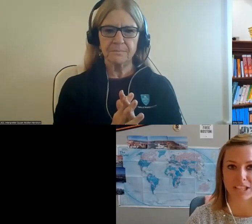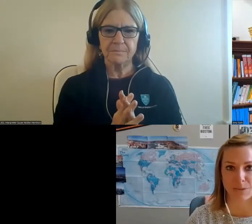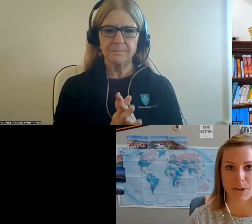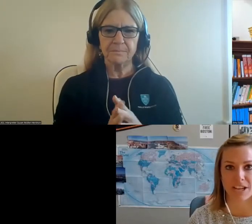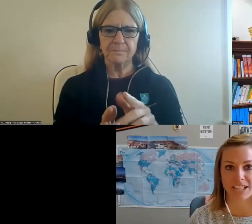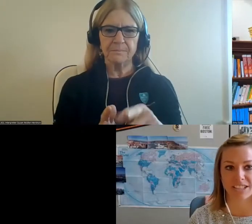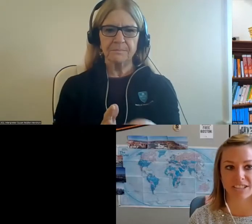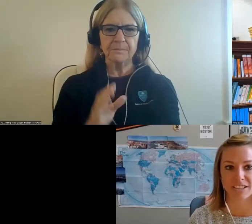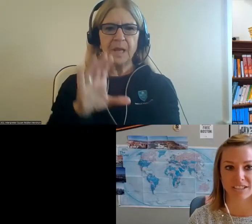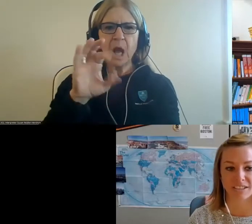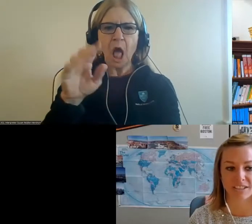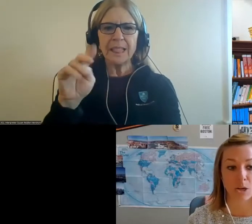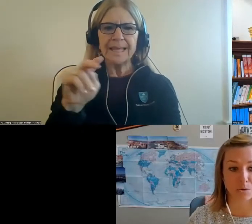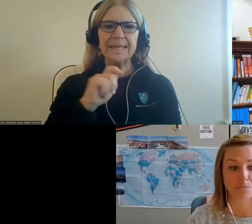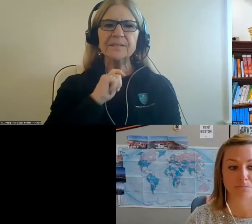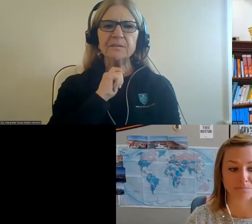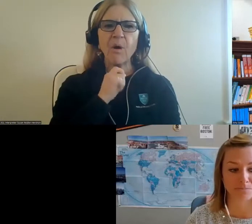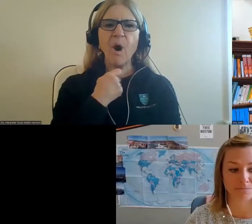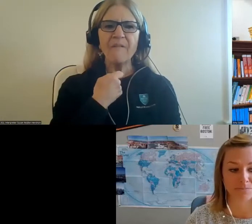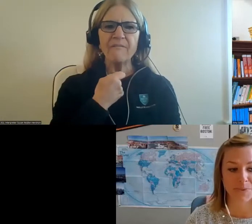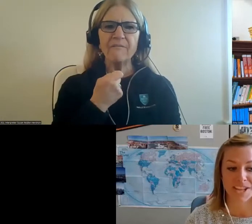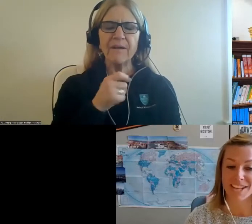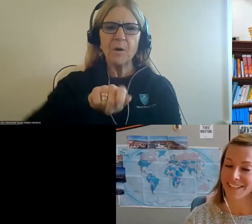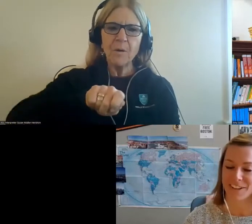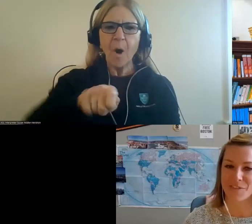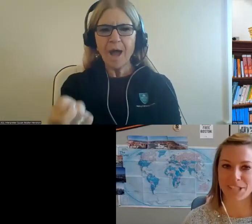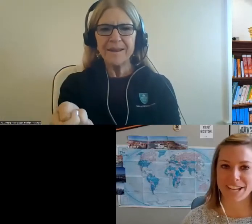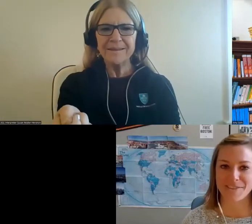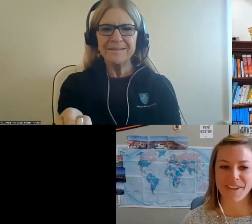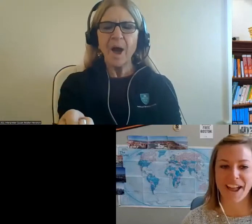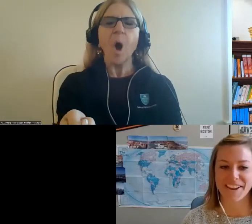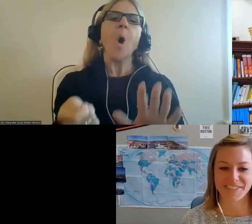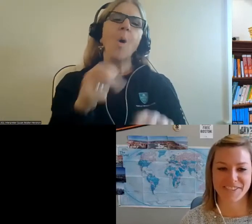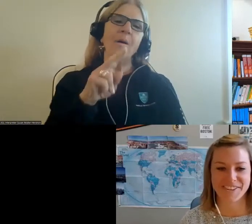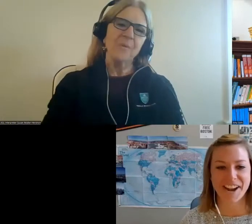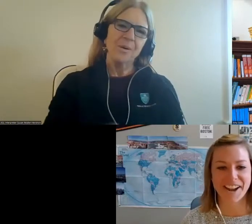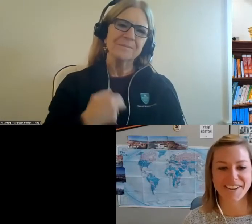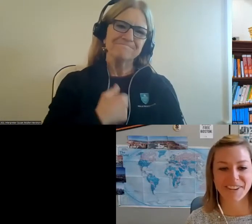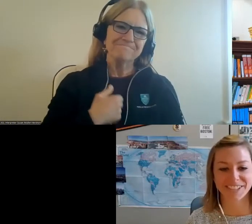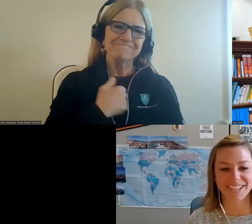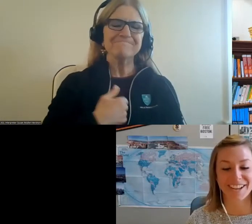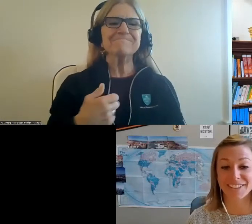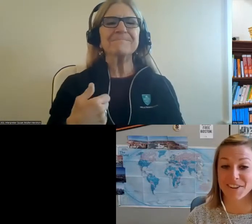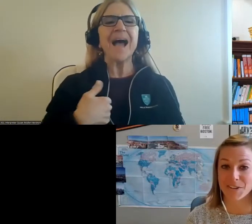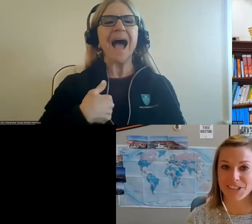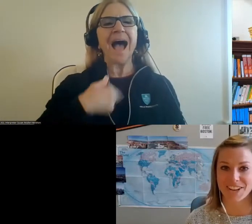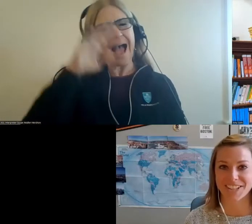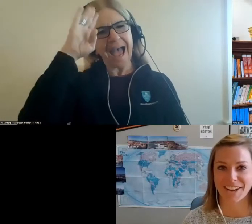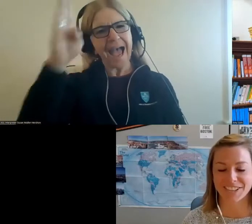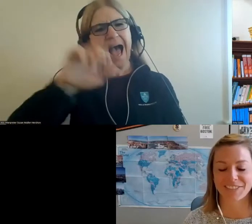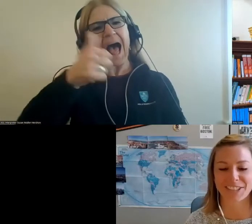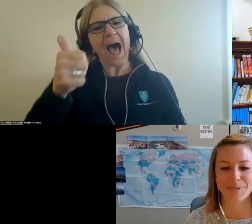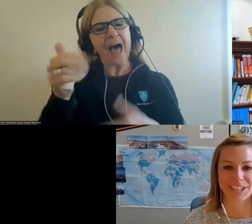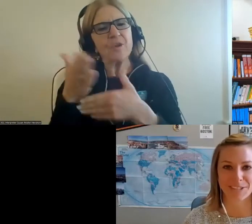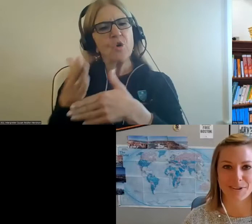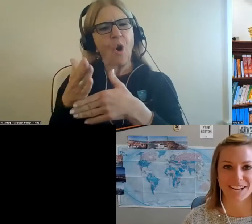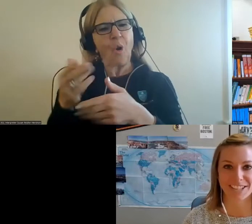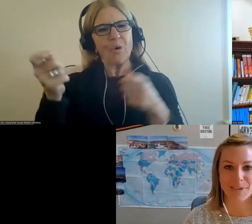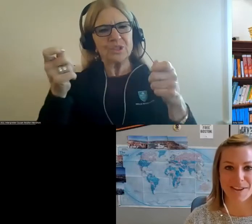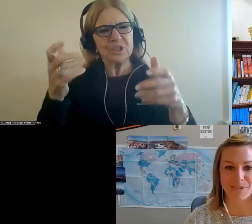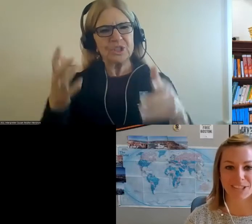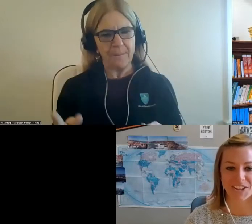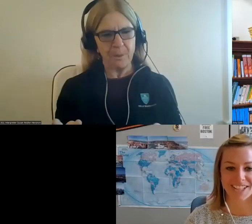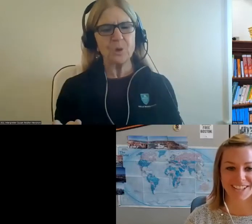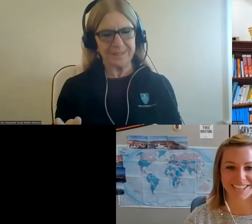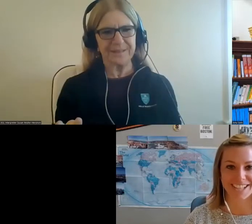Hi, Colleen, you're muted. Sorry. Of course I am. Hi, everyone. I am the other co-chair on the Council of Disabilities Awareness.